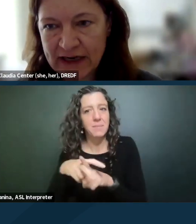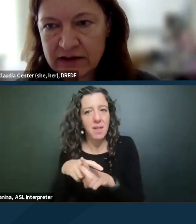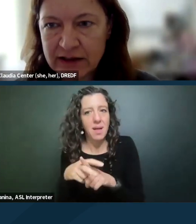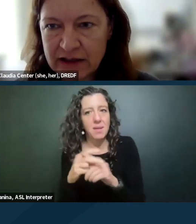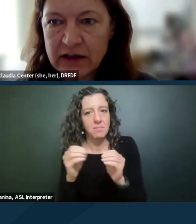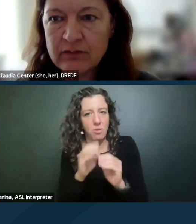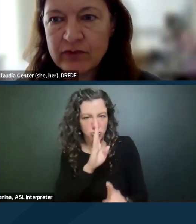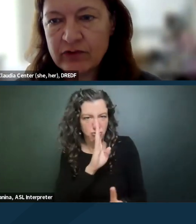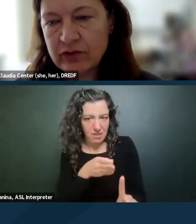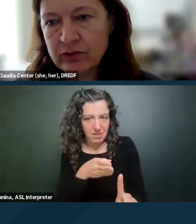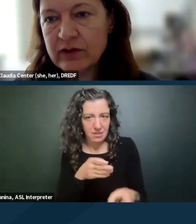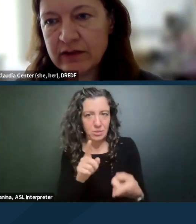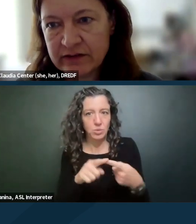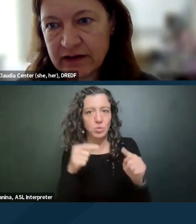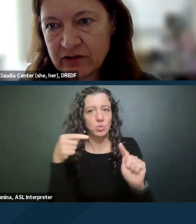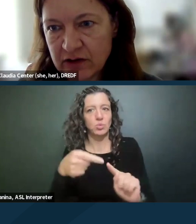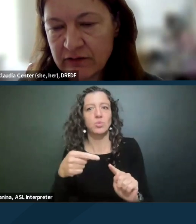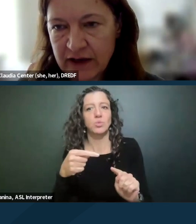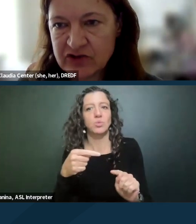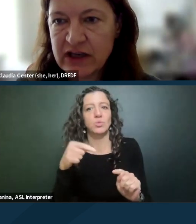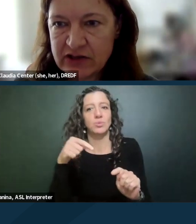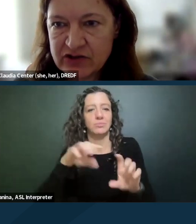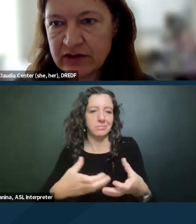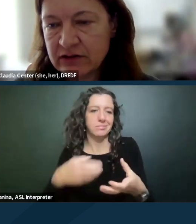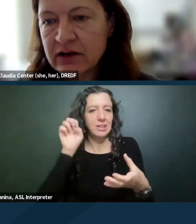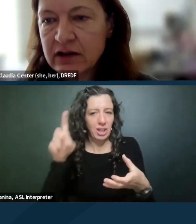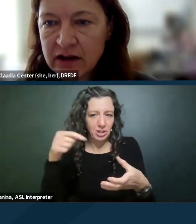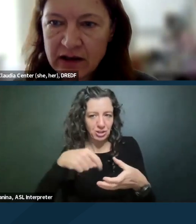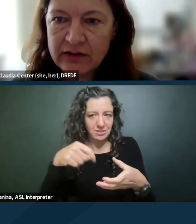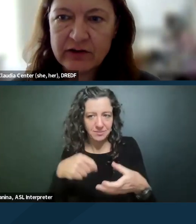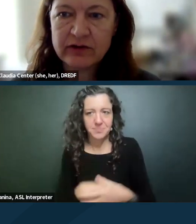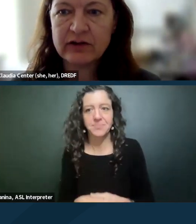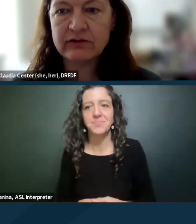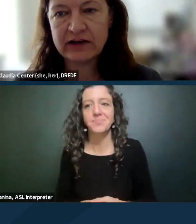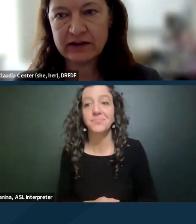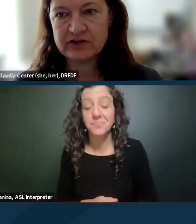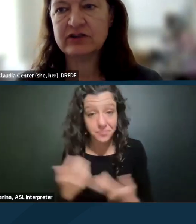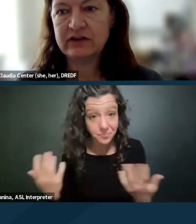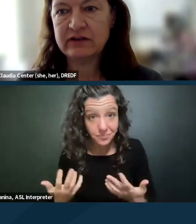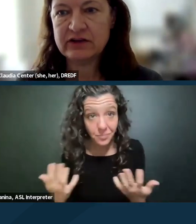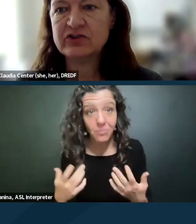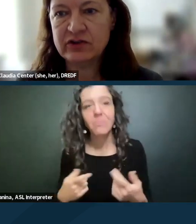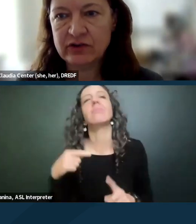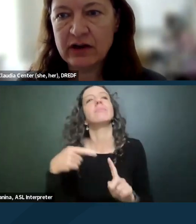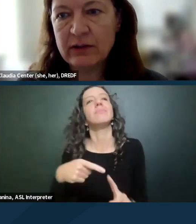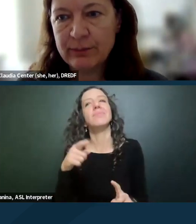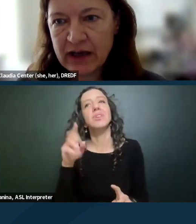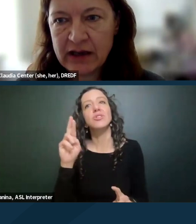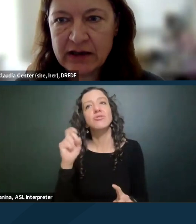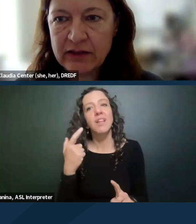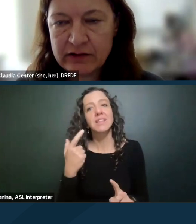more directly to the sector of education, and those are the regulations